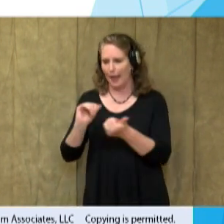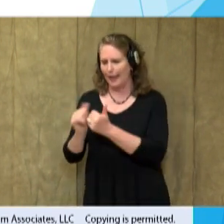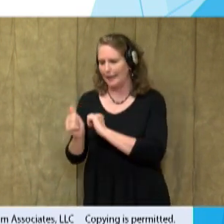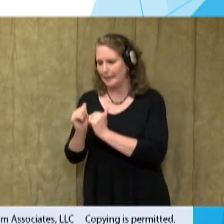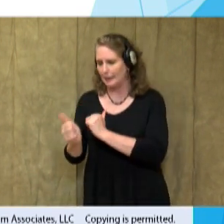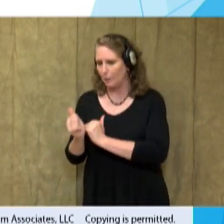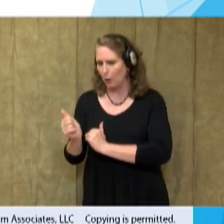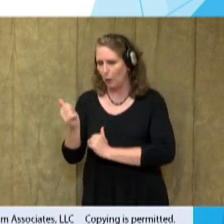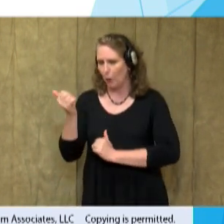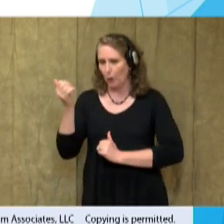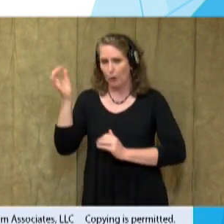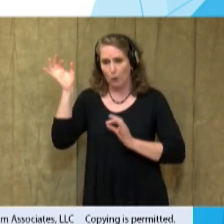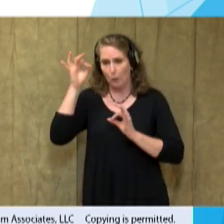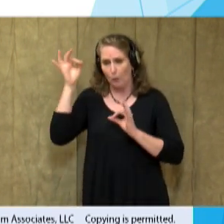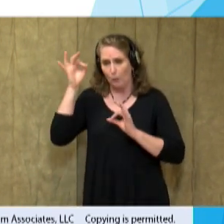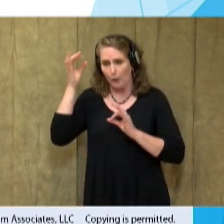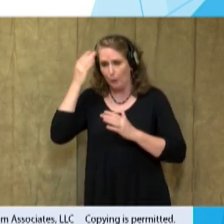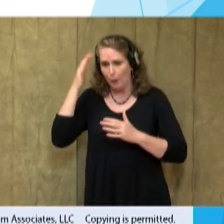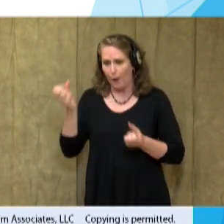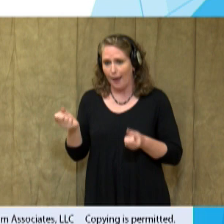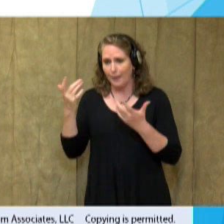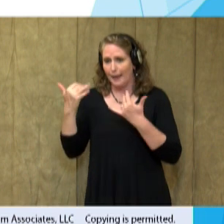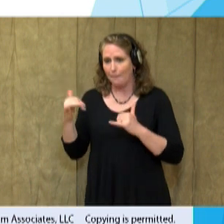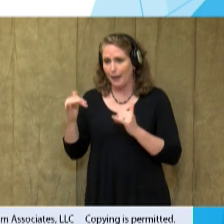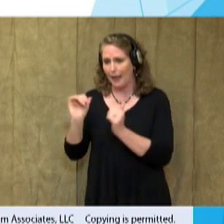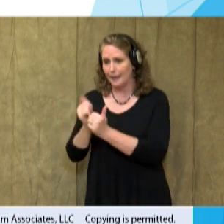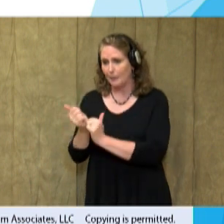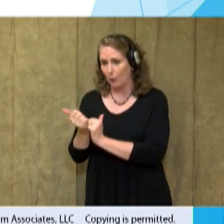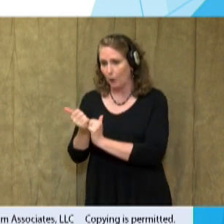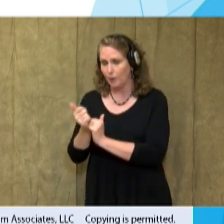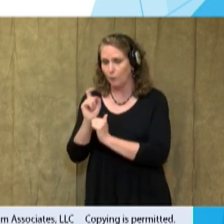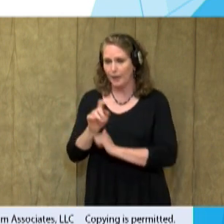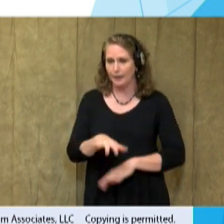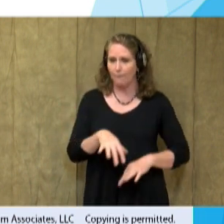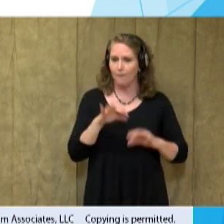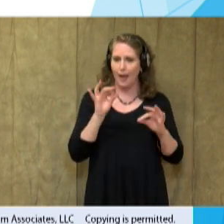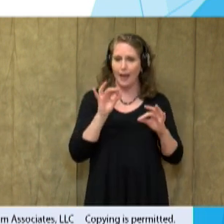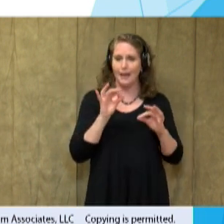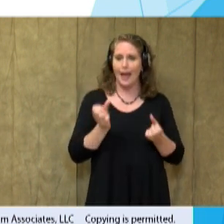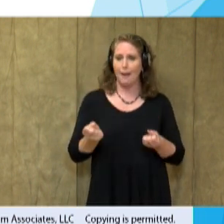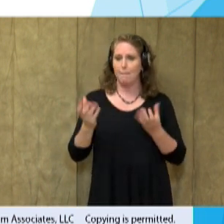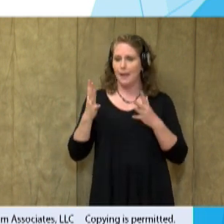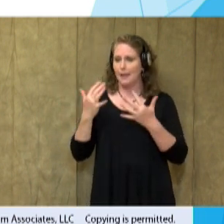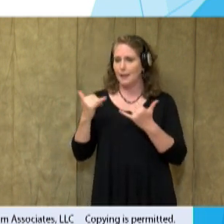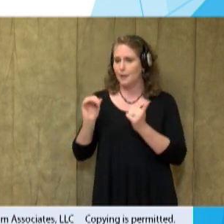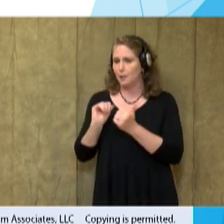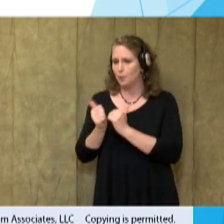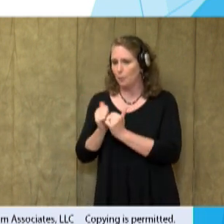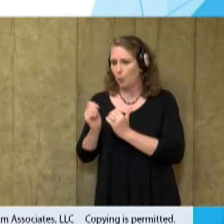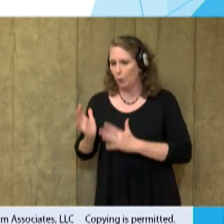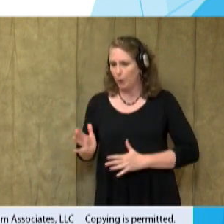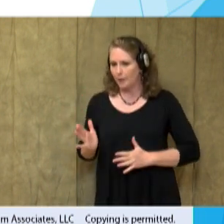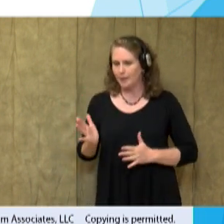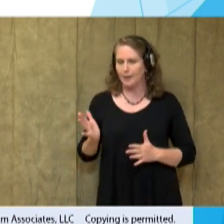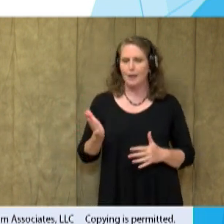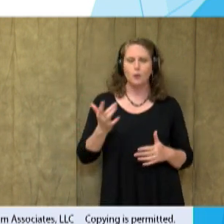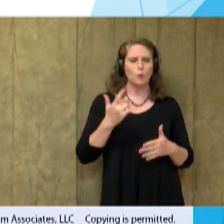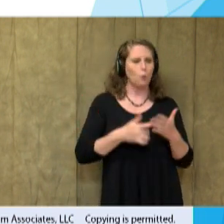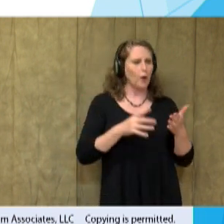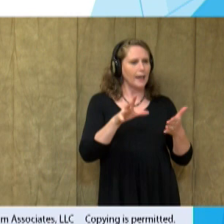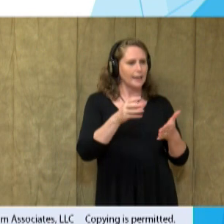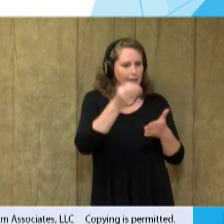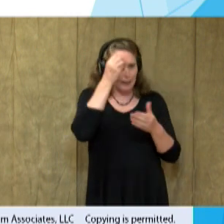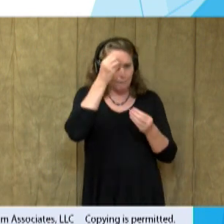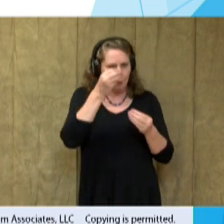don't know the number of campers that do sports, so we need to know. What information do we need to know to be